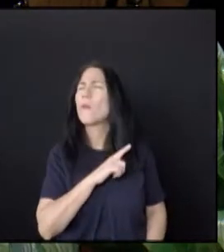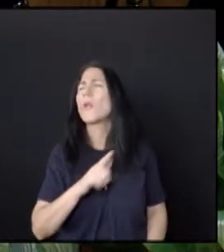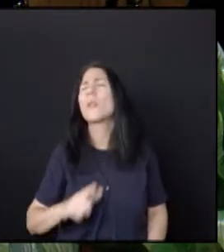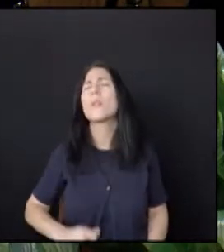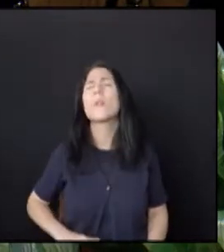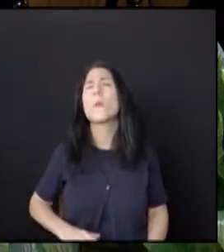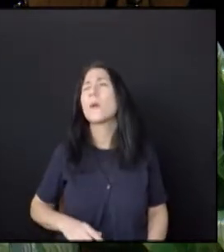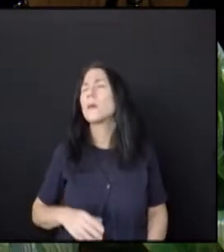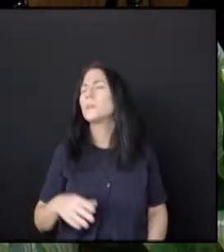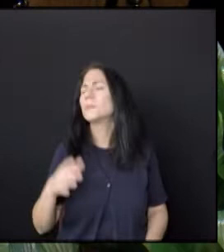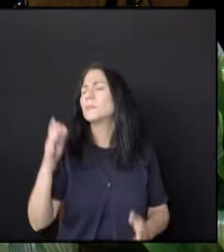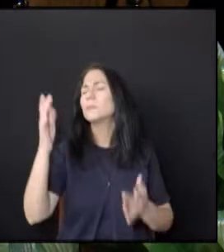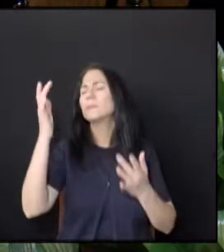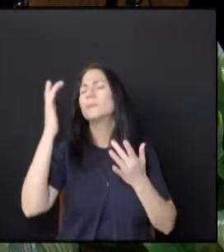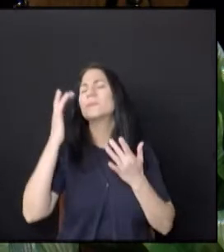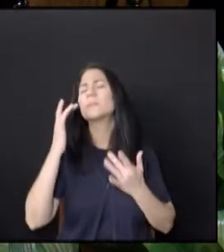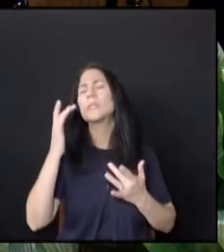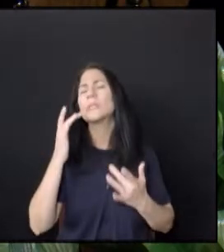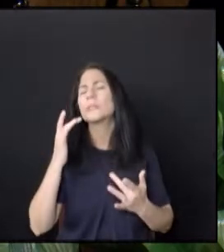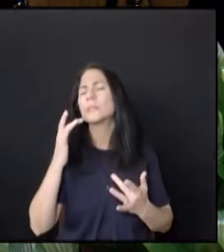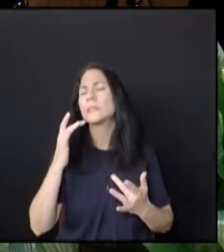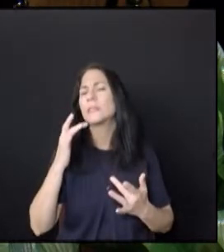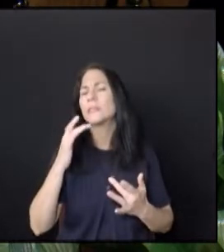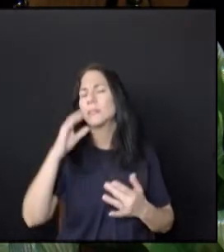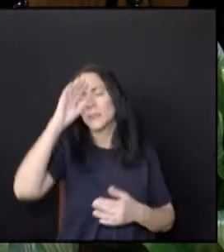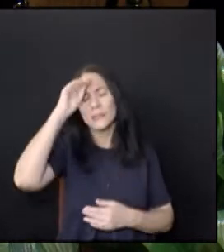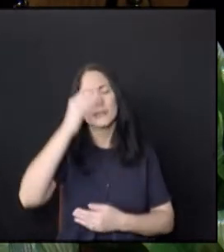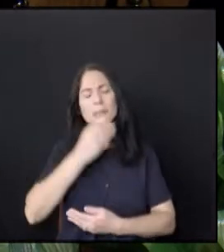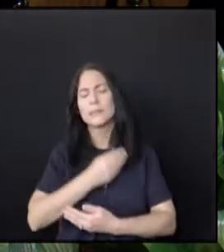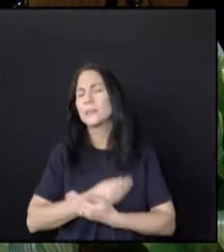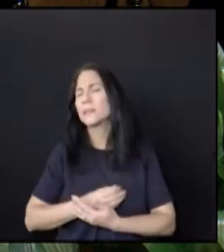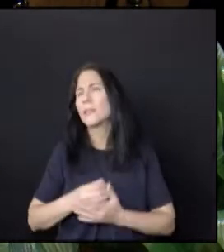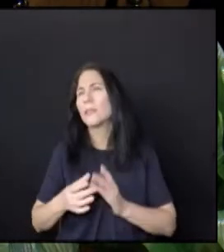have mercy on us, Son of David."